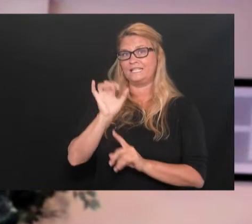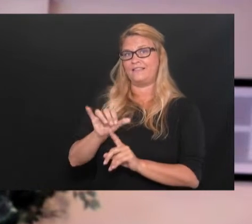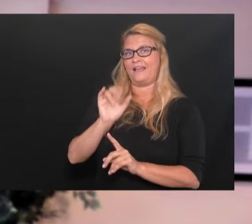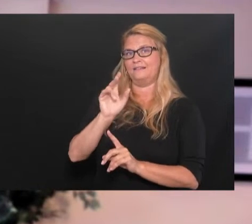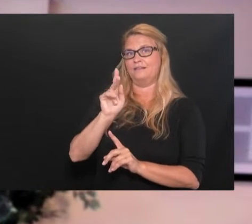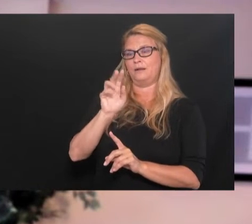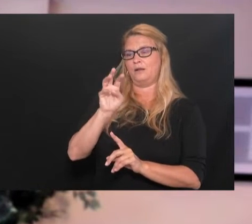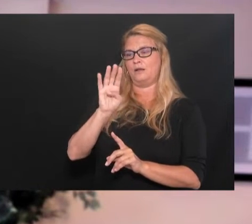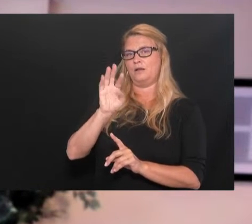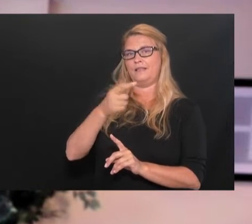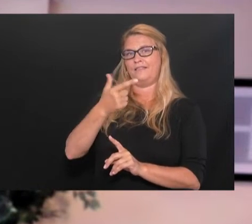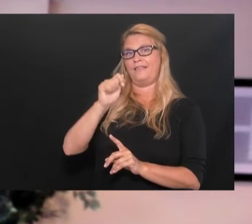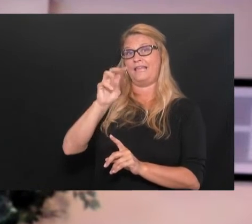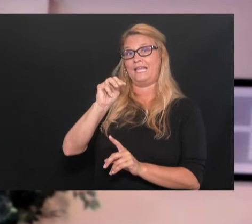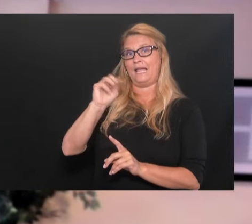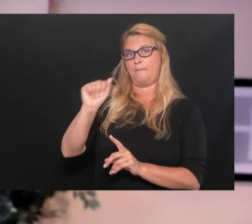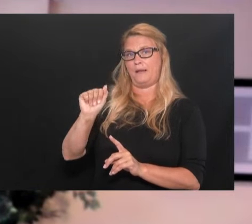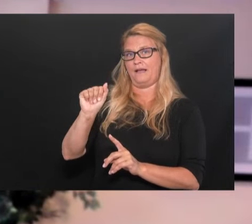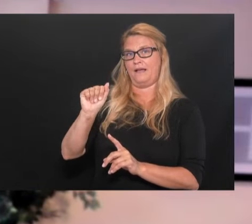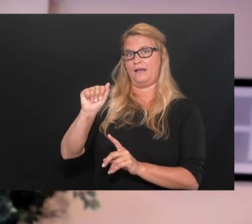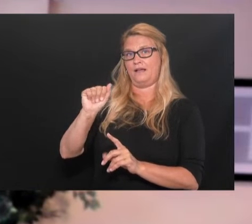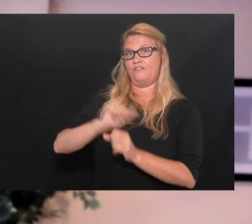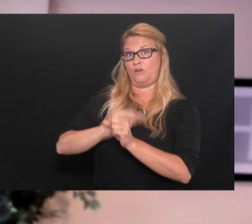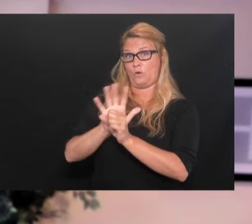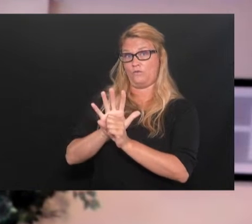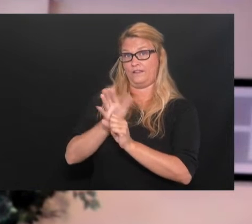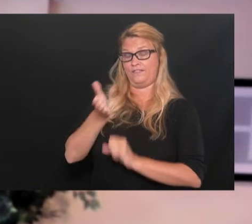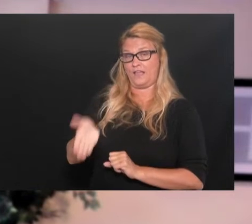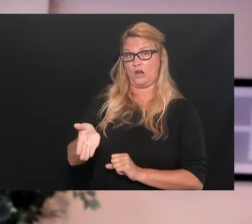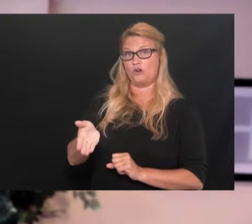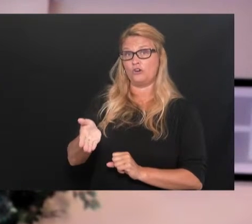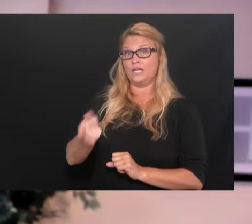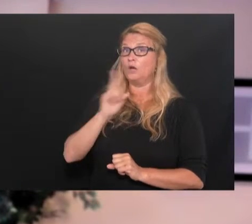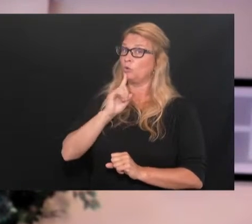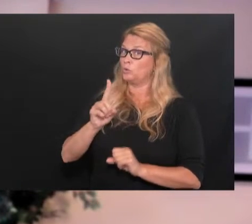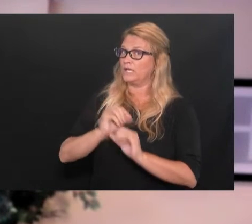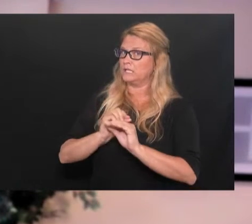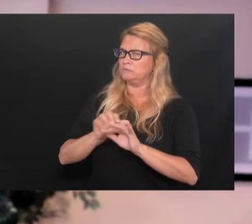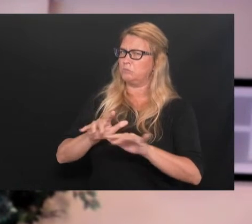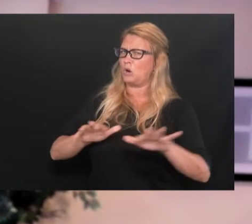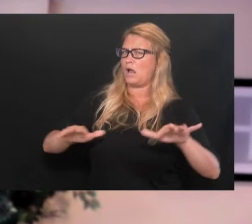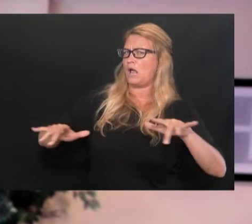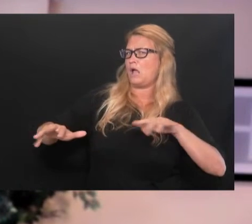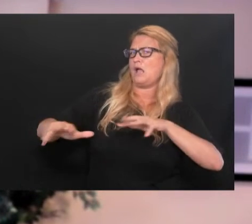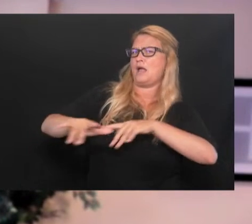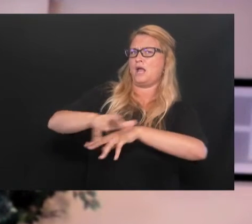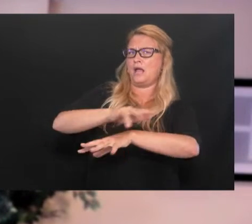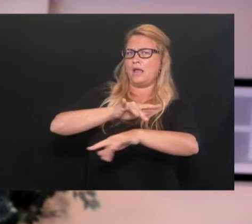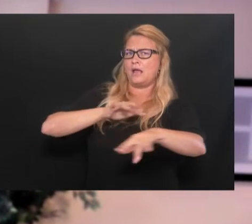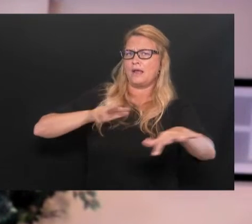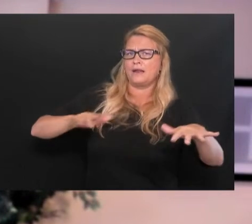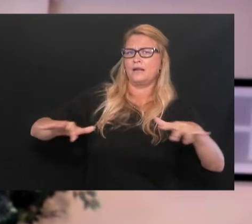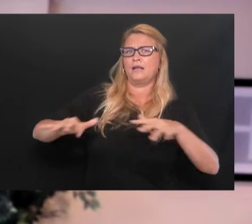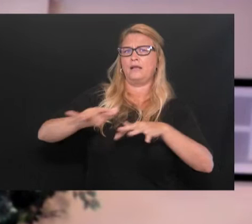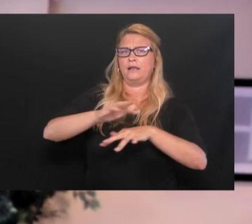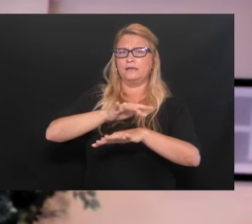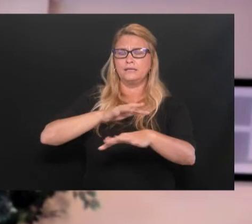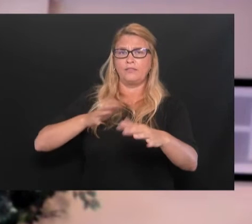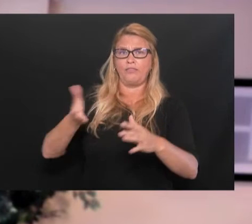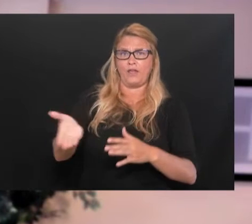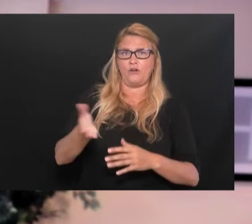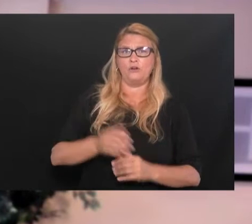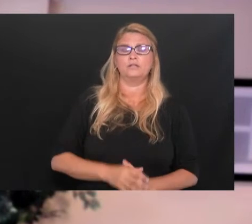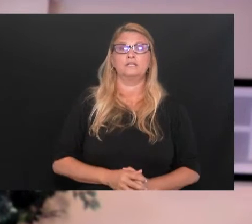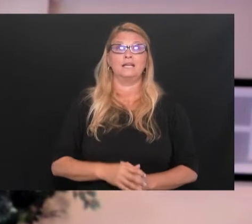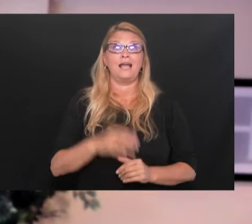variant, the Gamma variant, being the one that's really spreading and causing a lot of problems. And both those variants are starting to spread